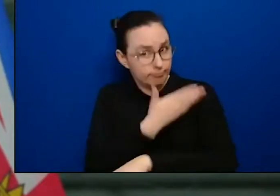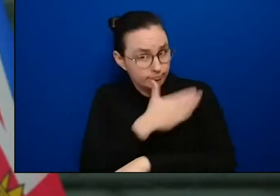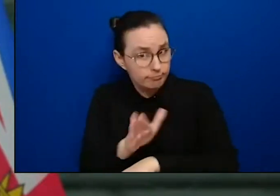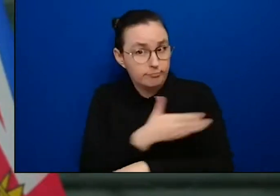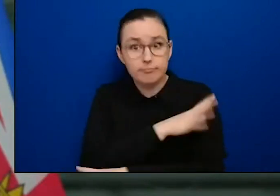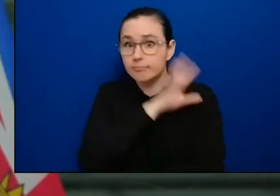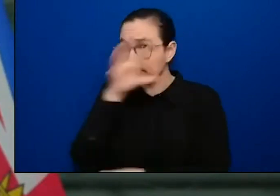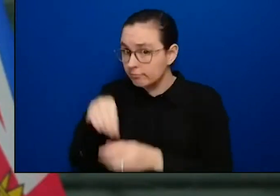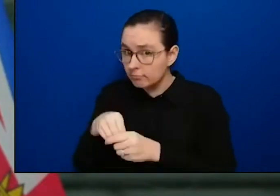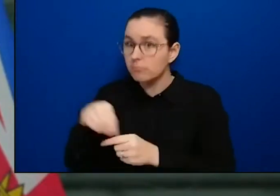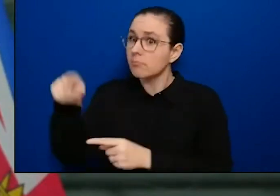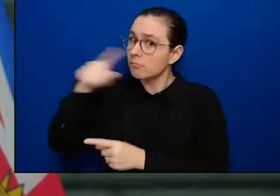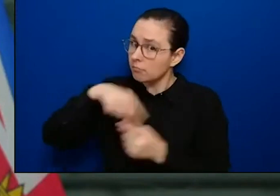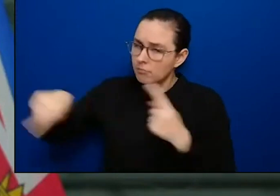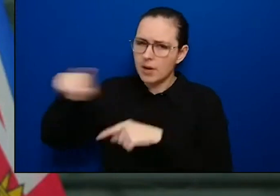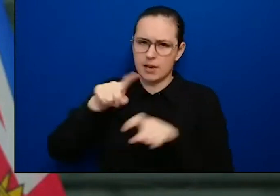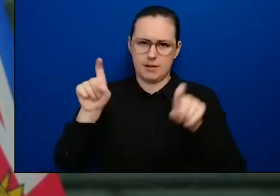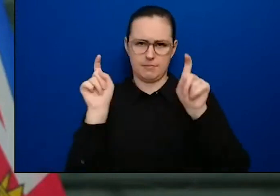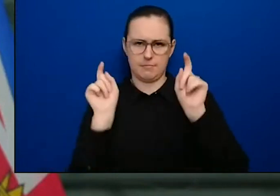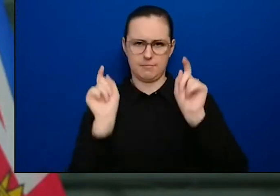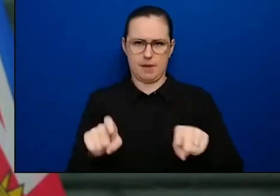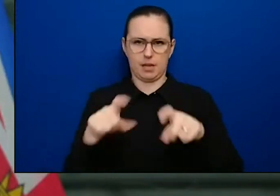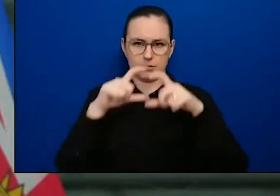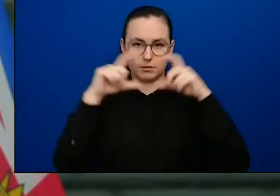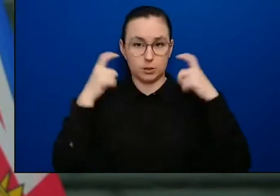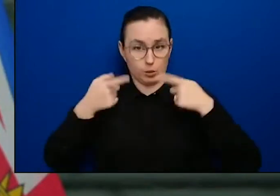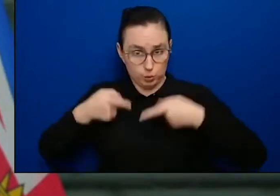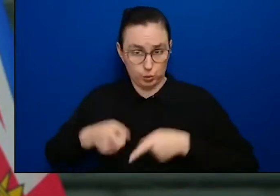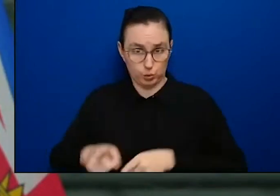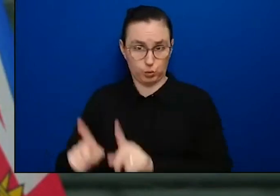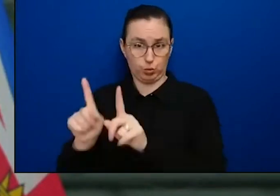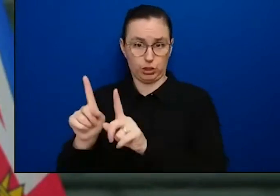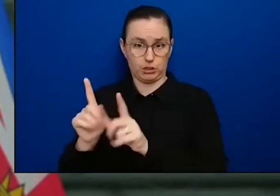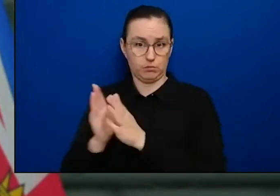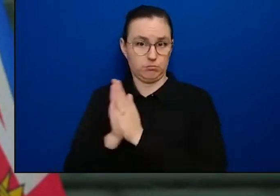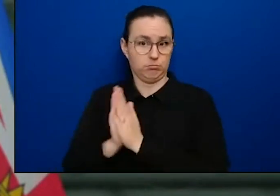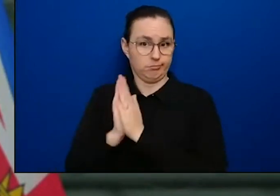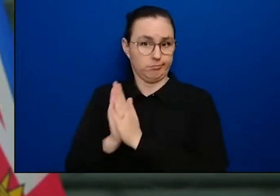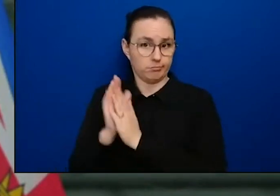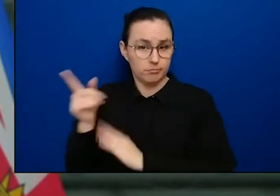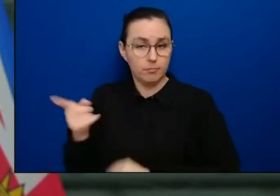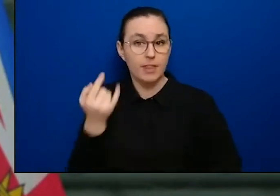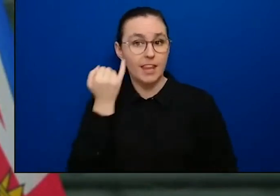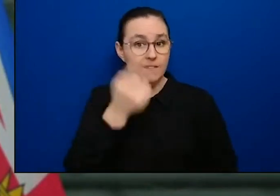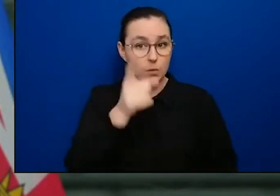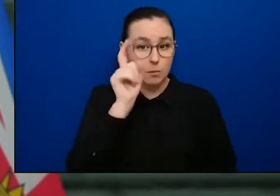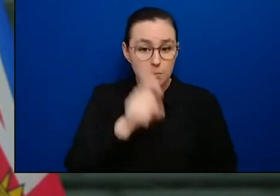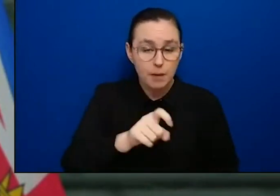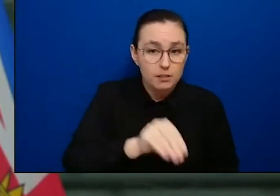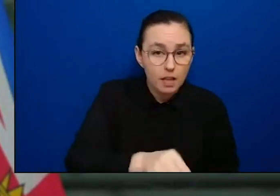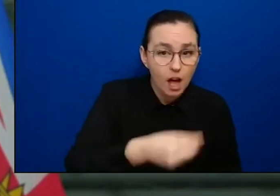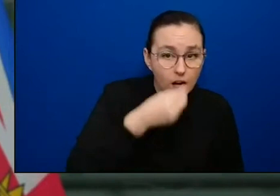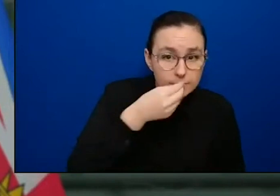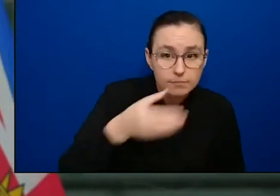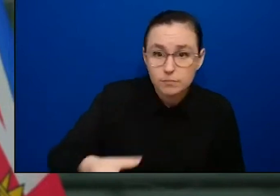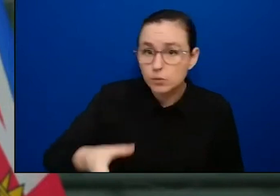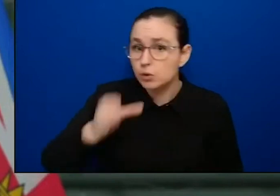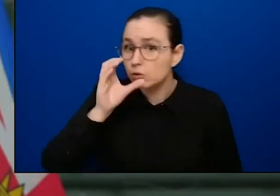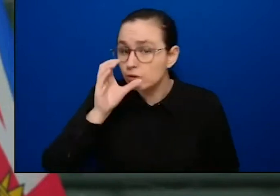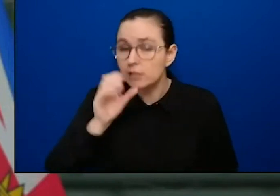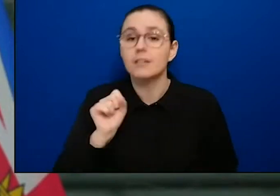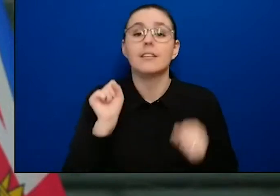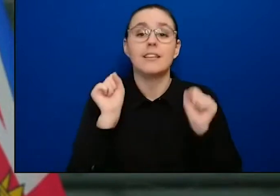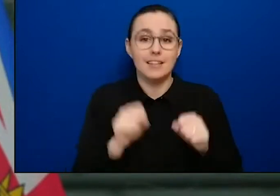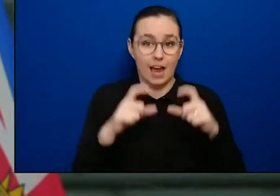for eating or drinking to allow for ceremony activities, and readers and celebrants can remove them if distancing is in place during